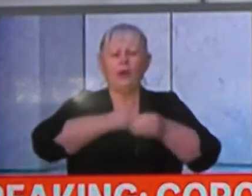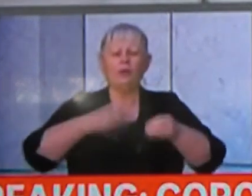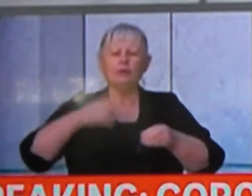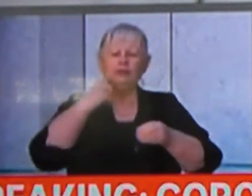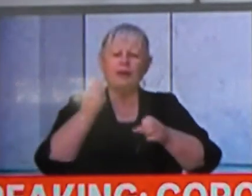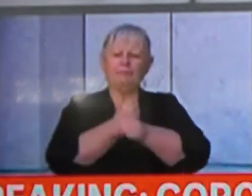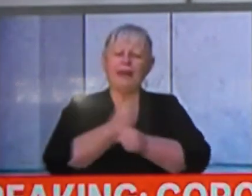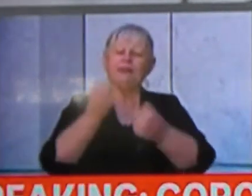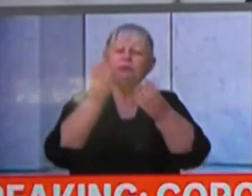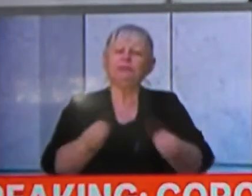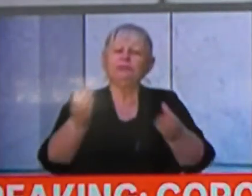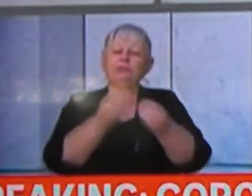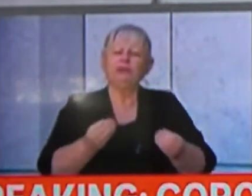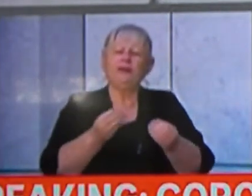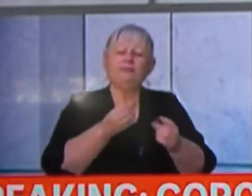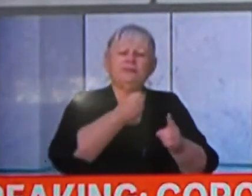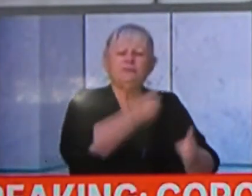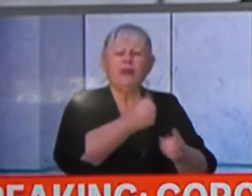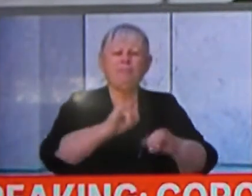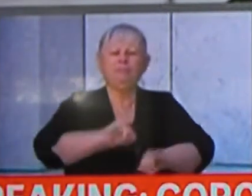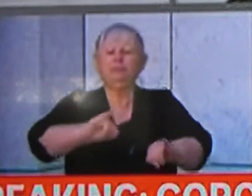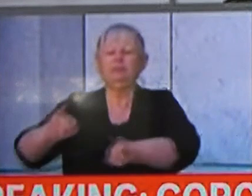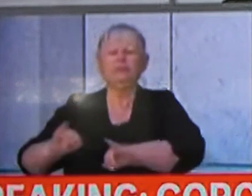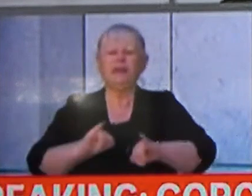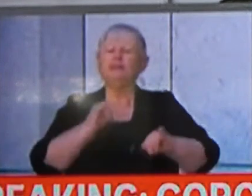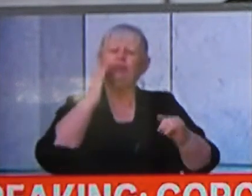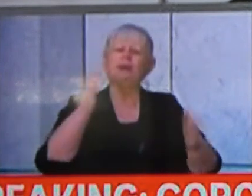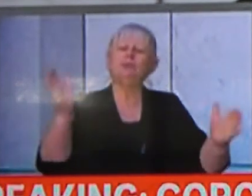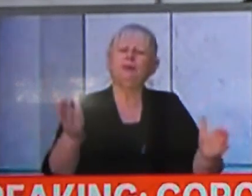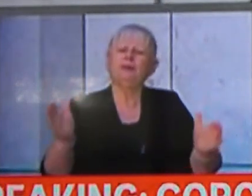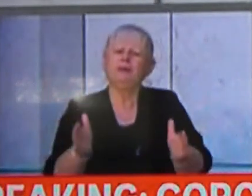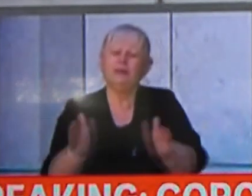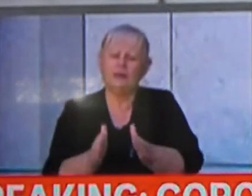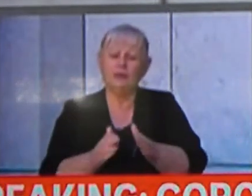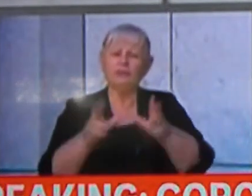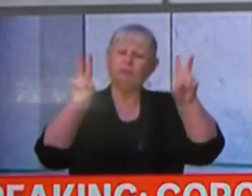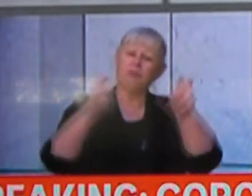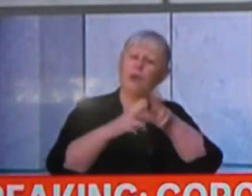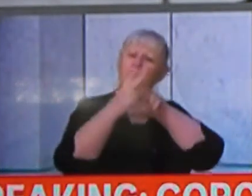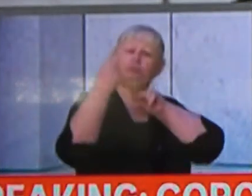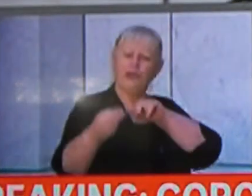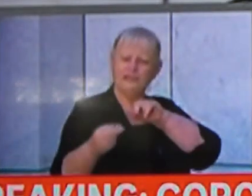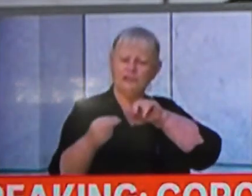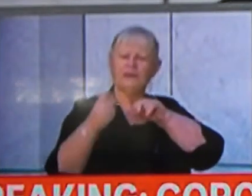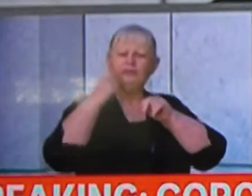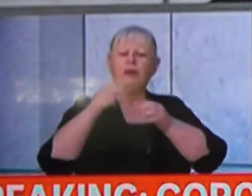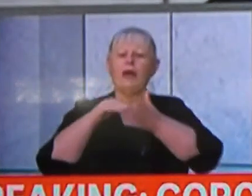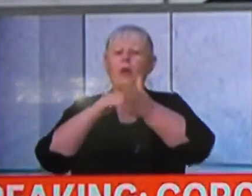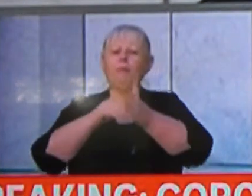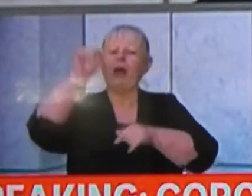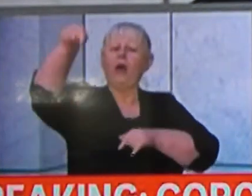blow as much as we can, to build a bridge to the recovery on the other side.